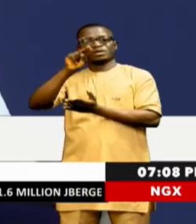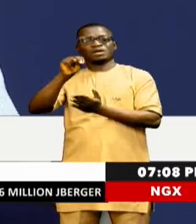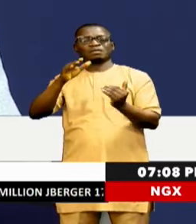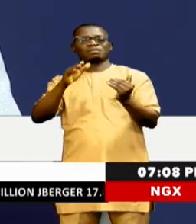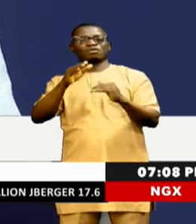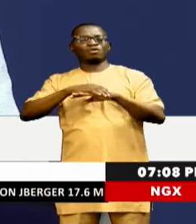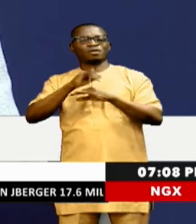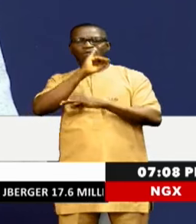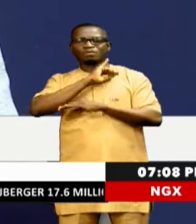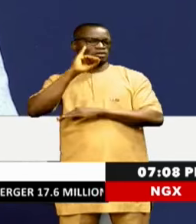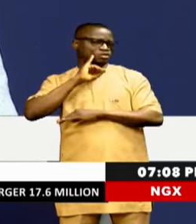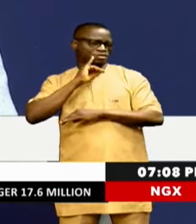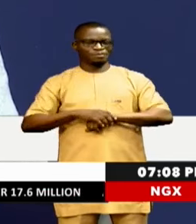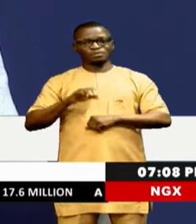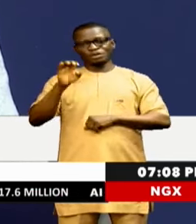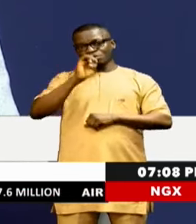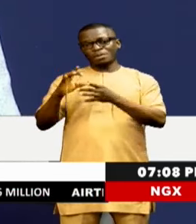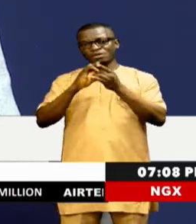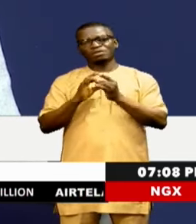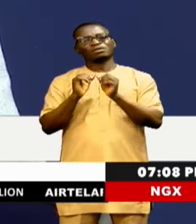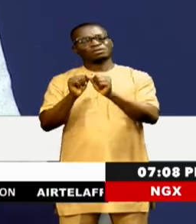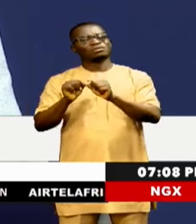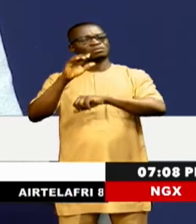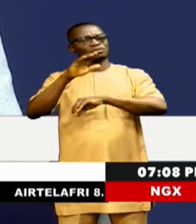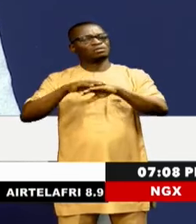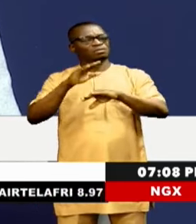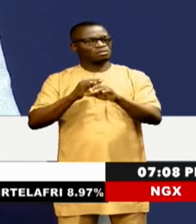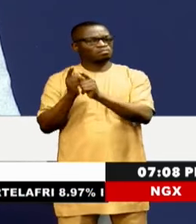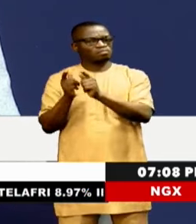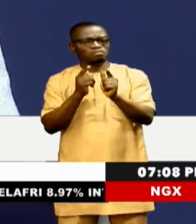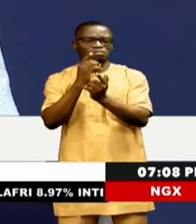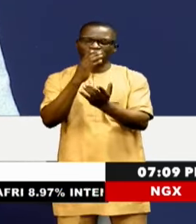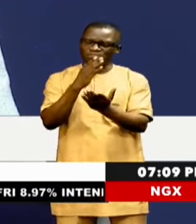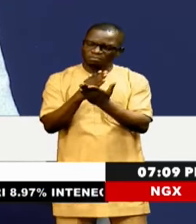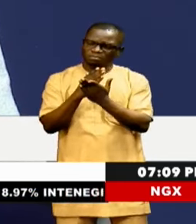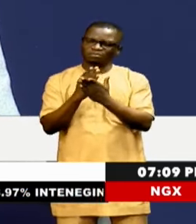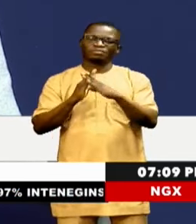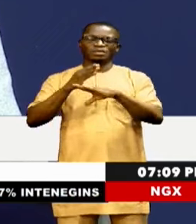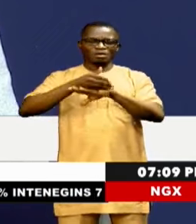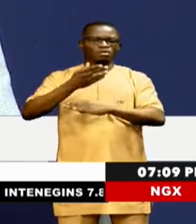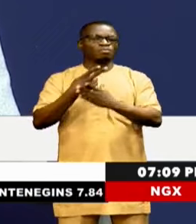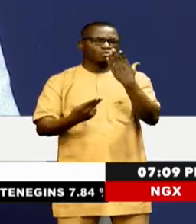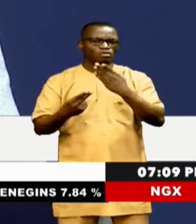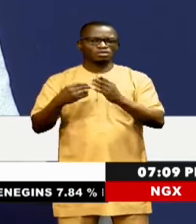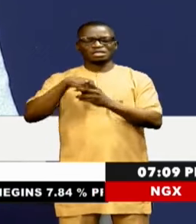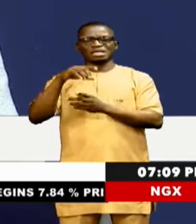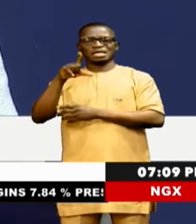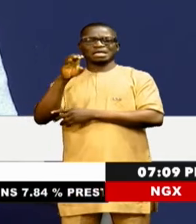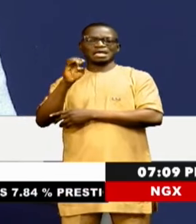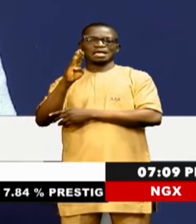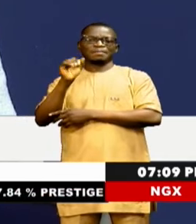therefore continues to call for a ceasefire across the border with Lebanon, consistent with